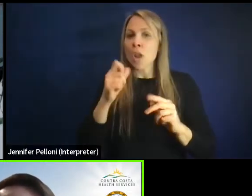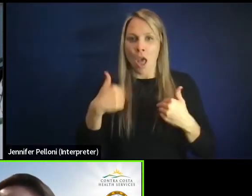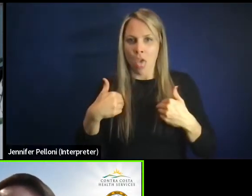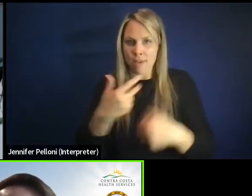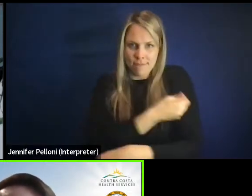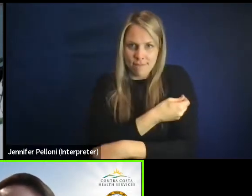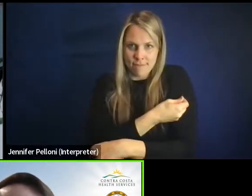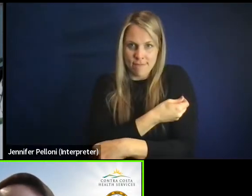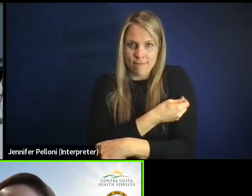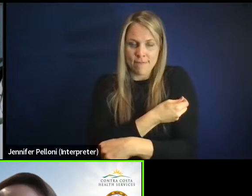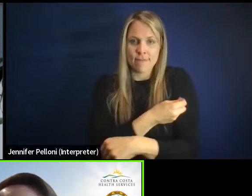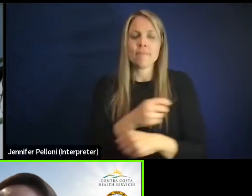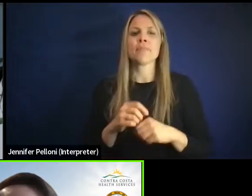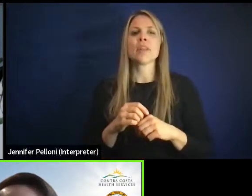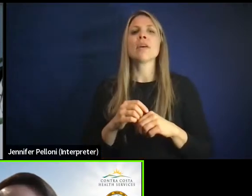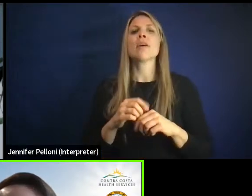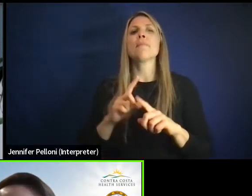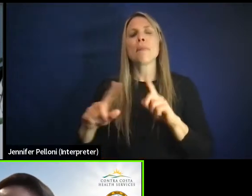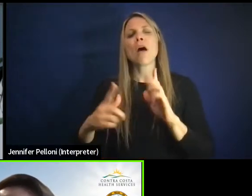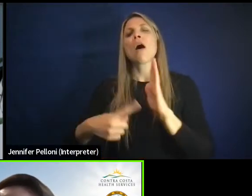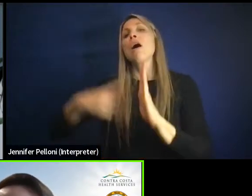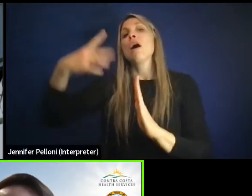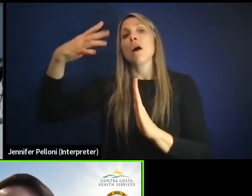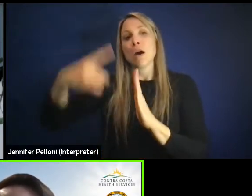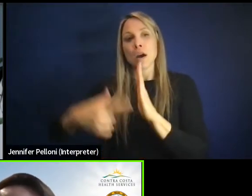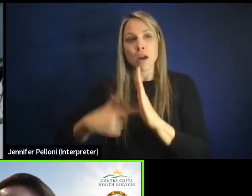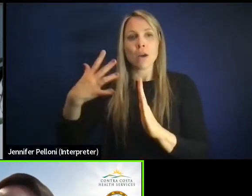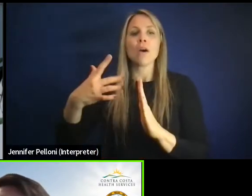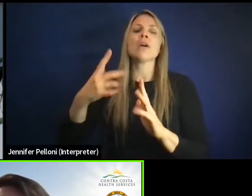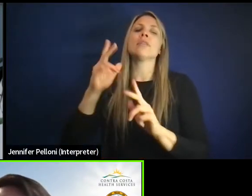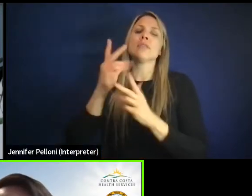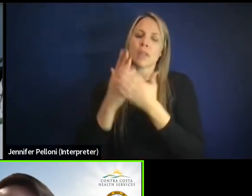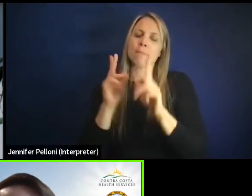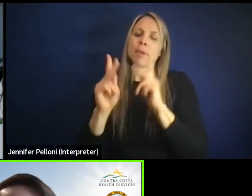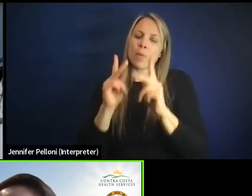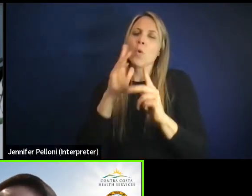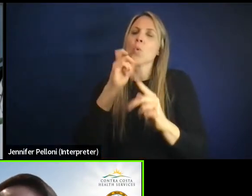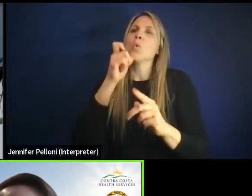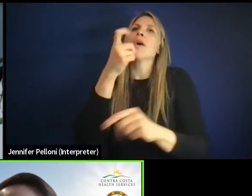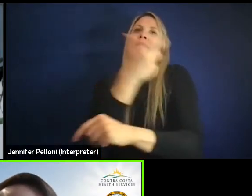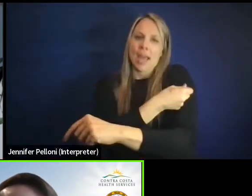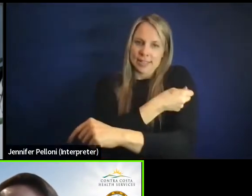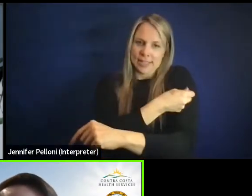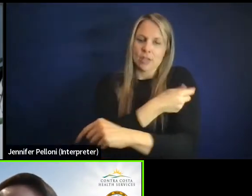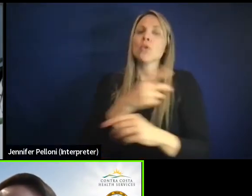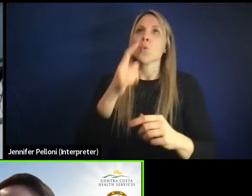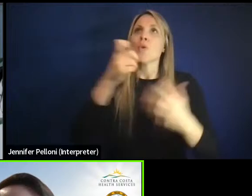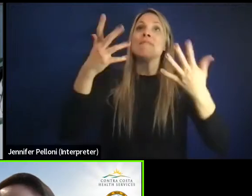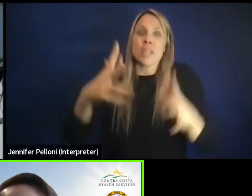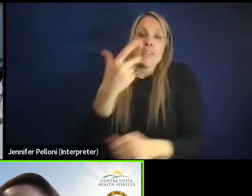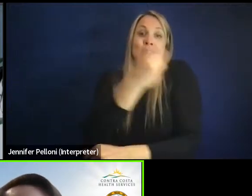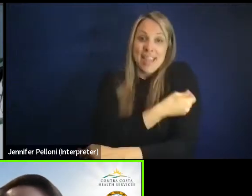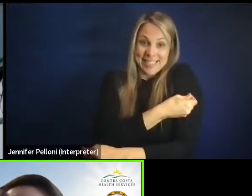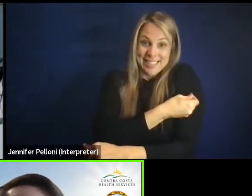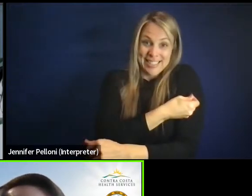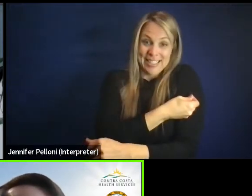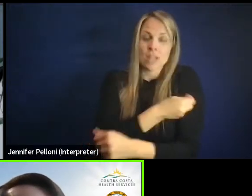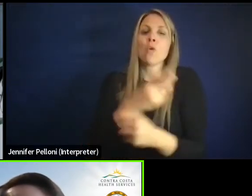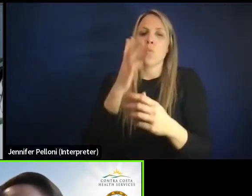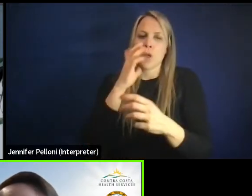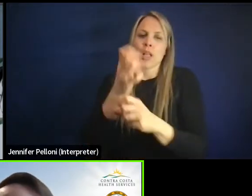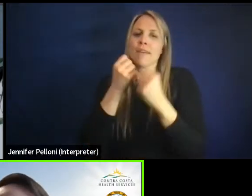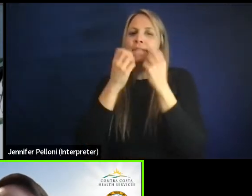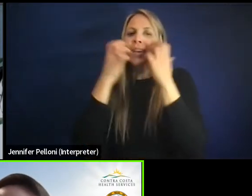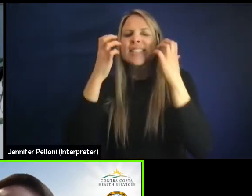but occasionally someone who's been vaccinated will get measles. We saw that with the Disneyland outbreak a few